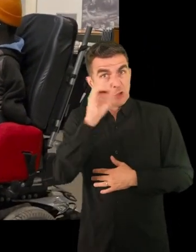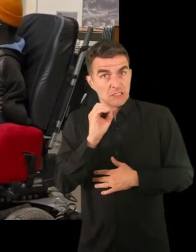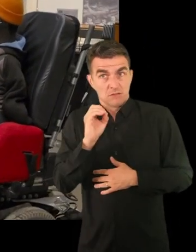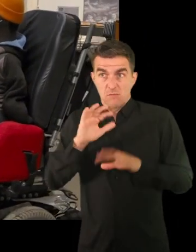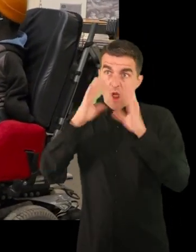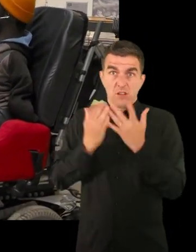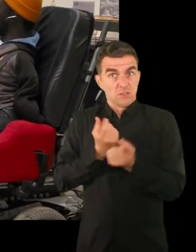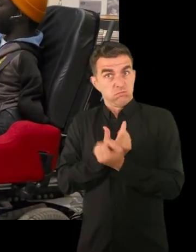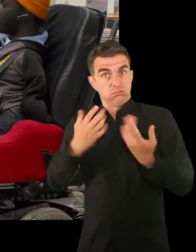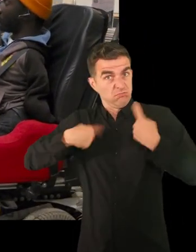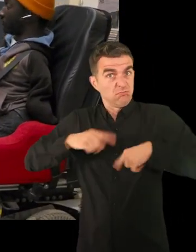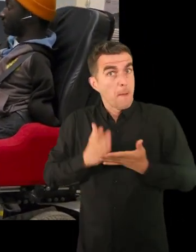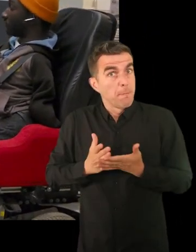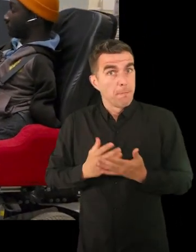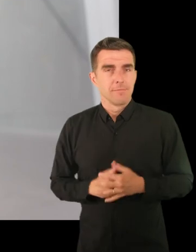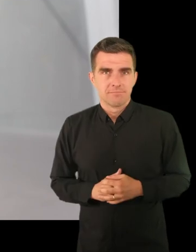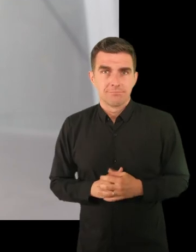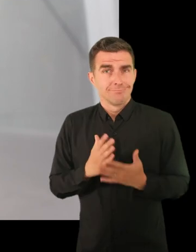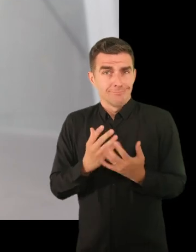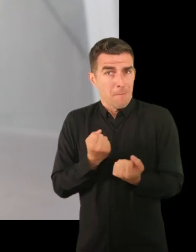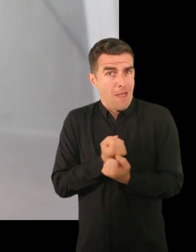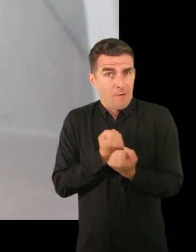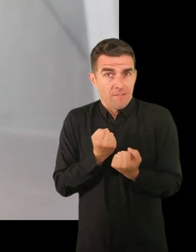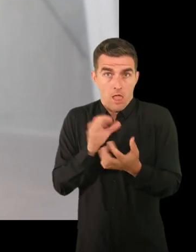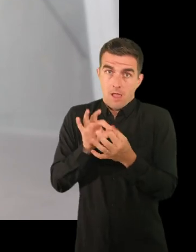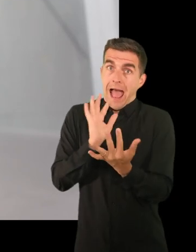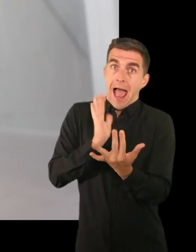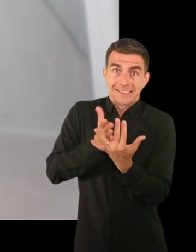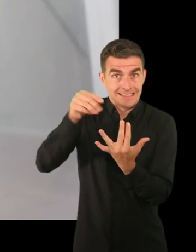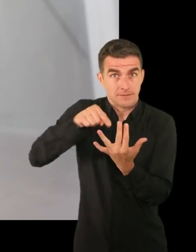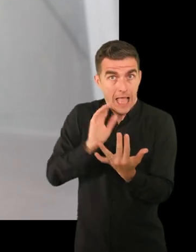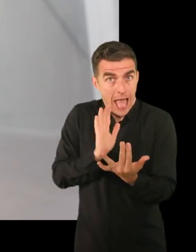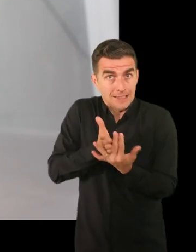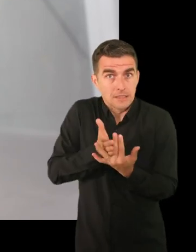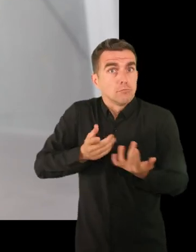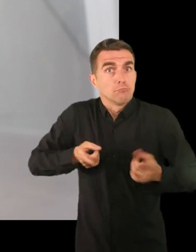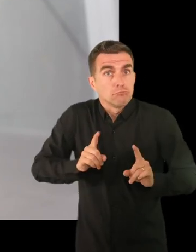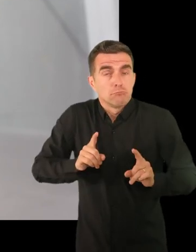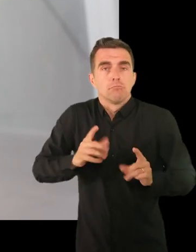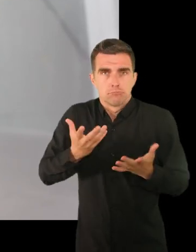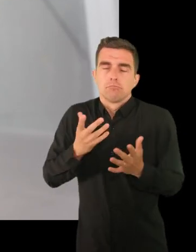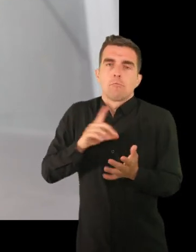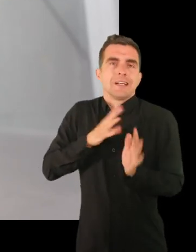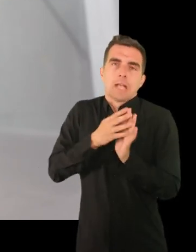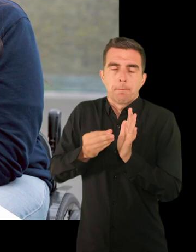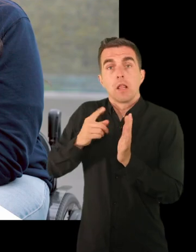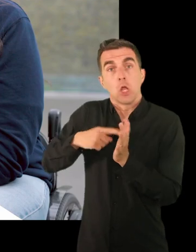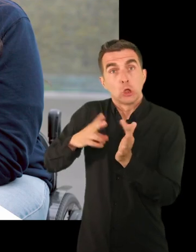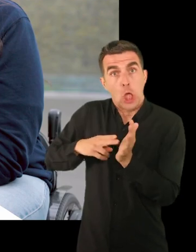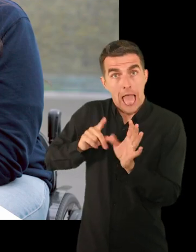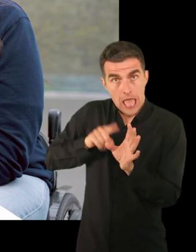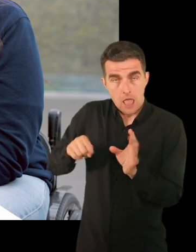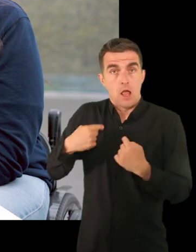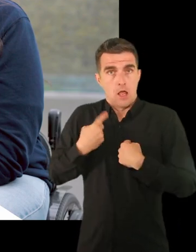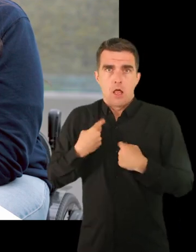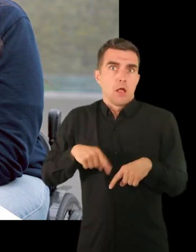global population that we are. And the powerful thing about access is, take Jenny and myself, our